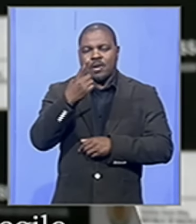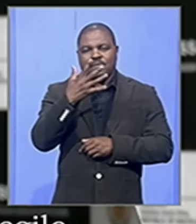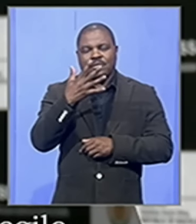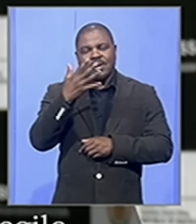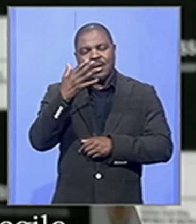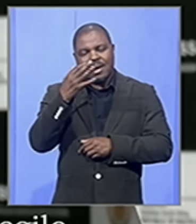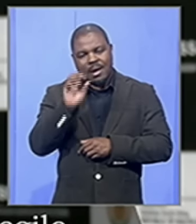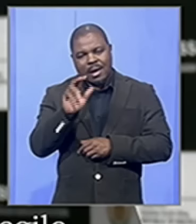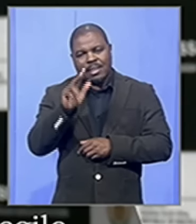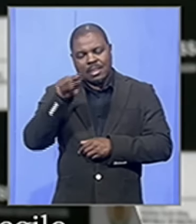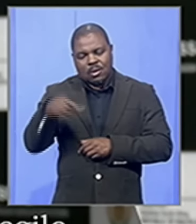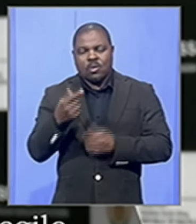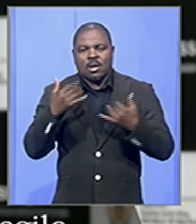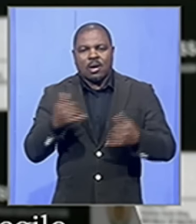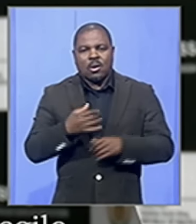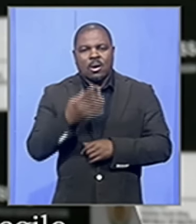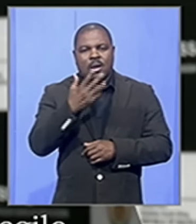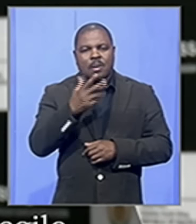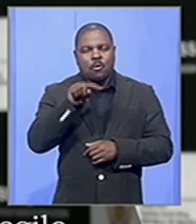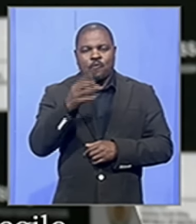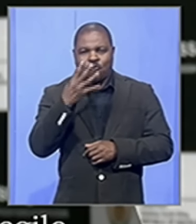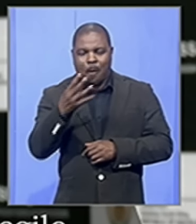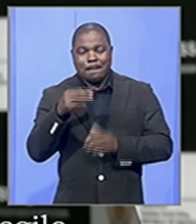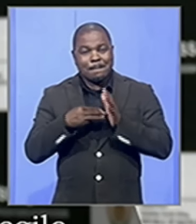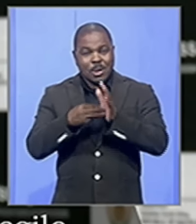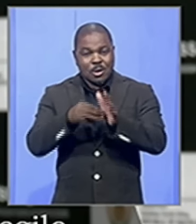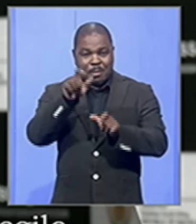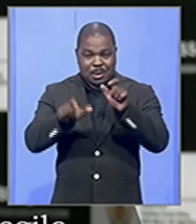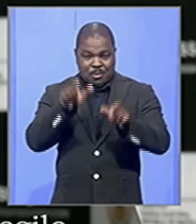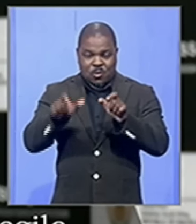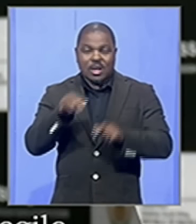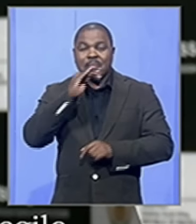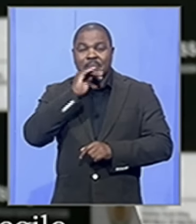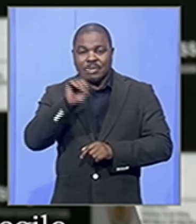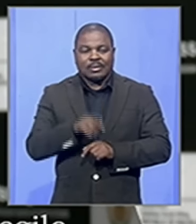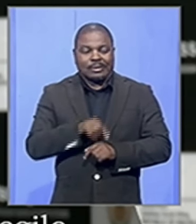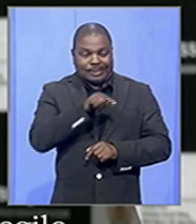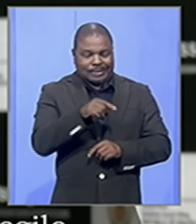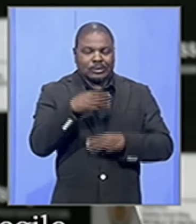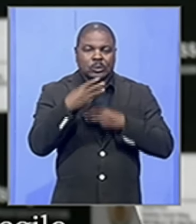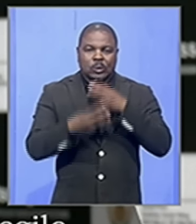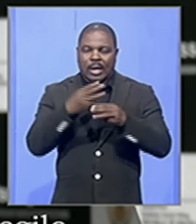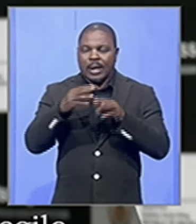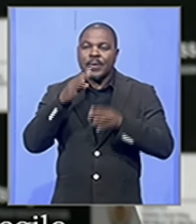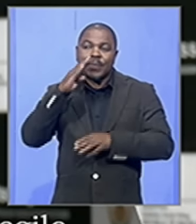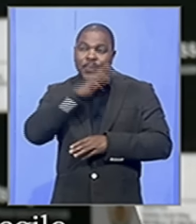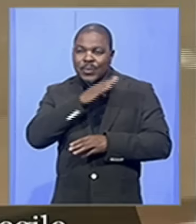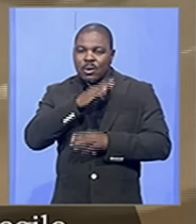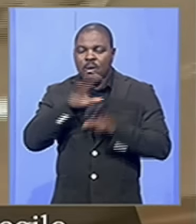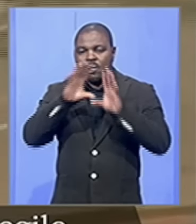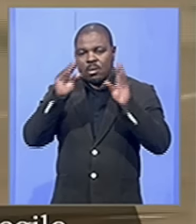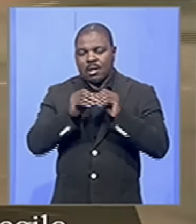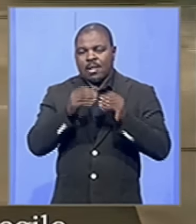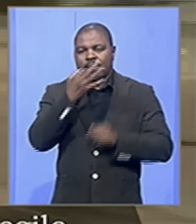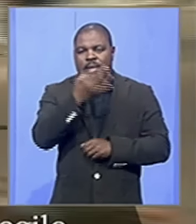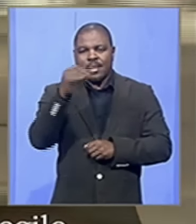158,000 to 8.4 million unemployed. And that is the one that retains the unemployment rate of